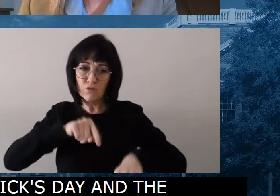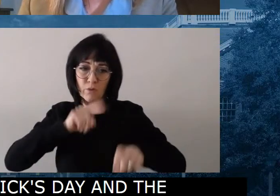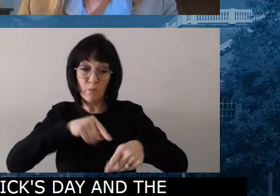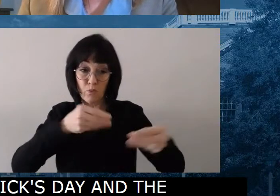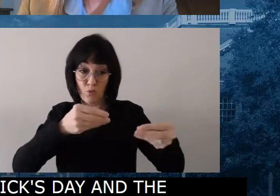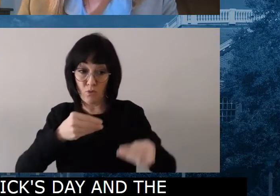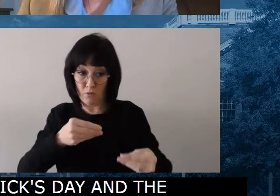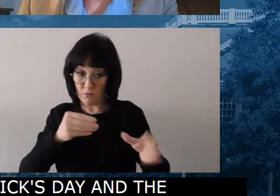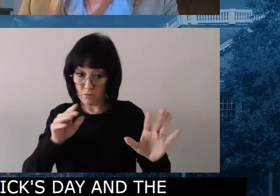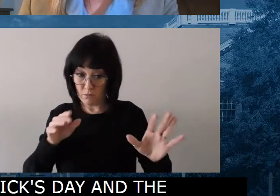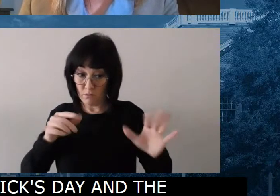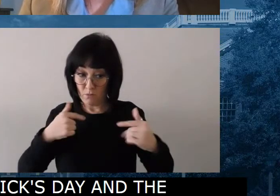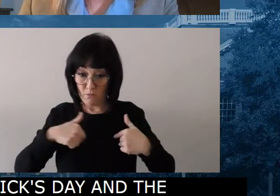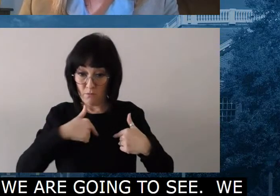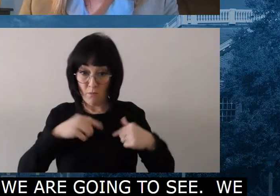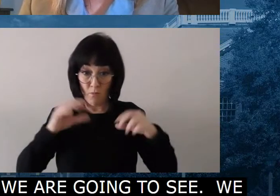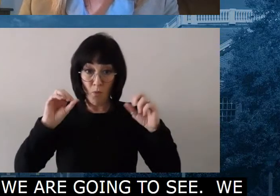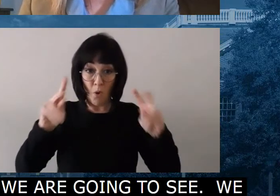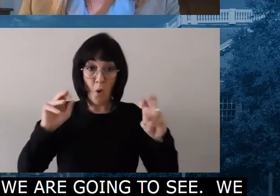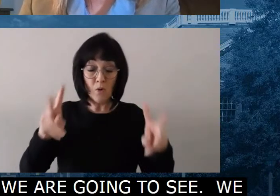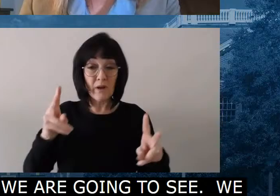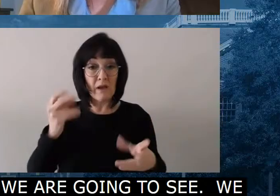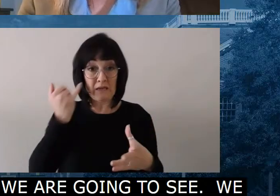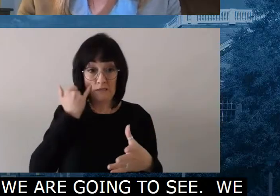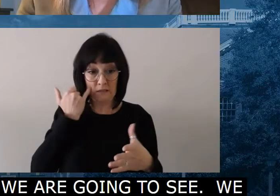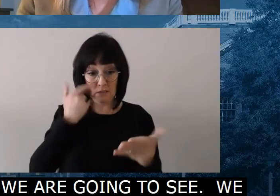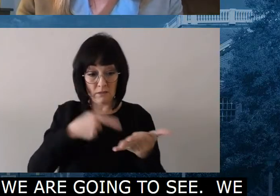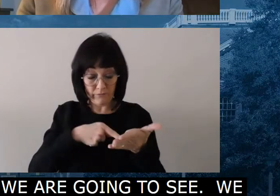have something maybe this week, maybe next.